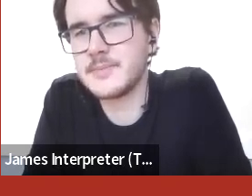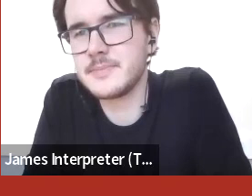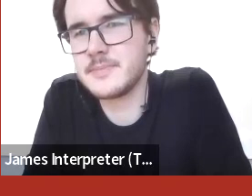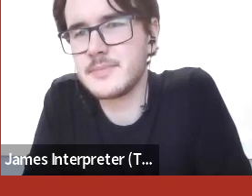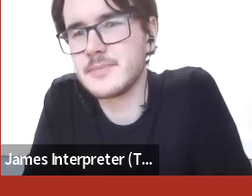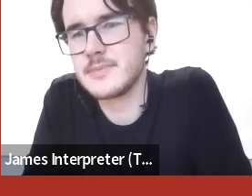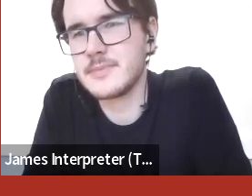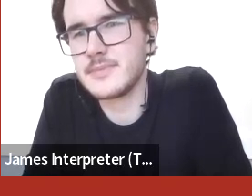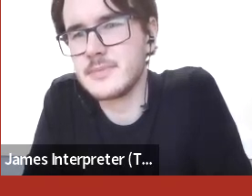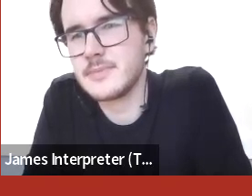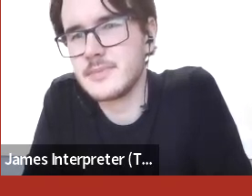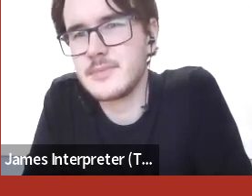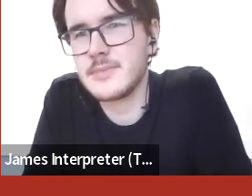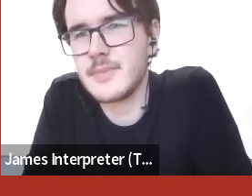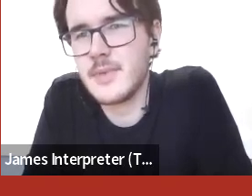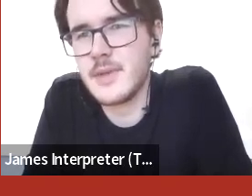Y,